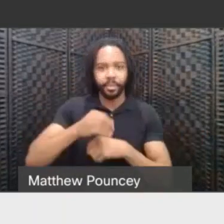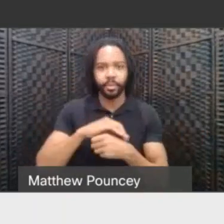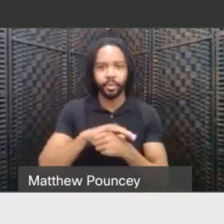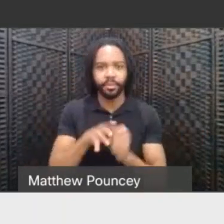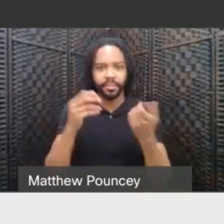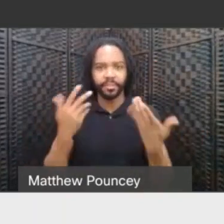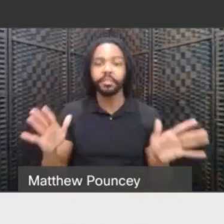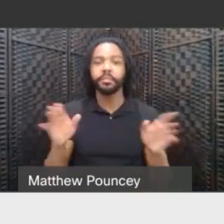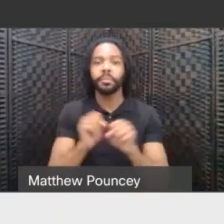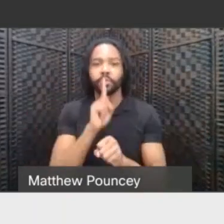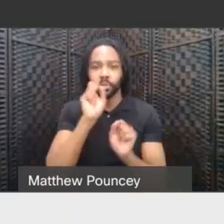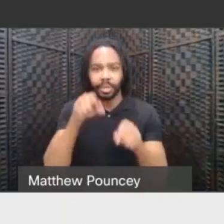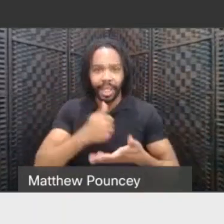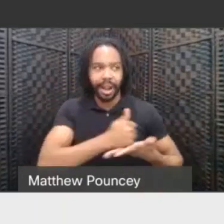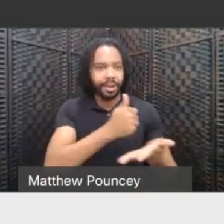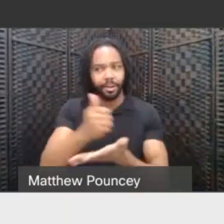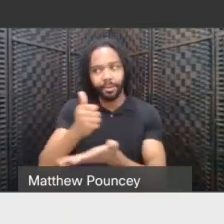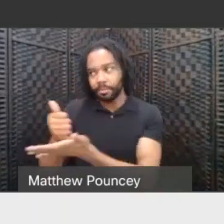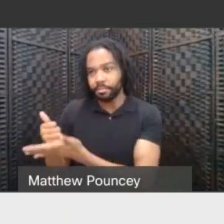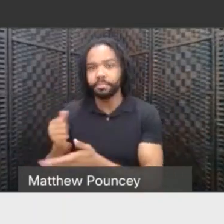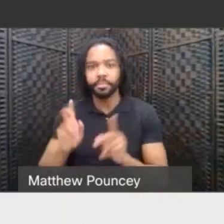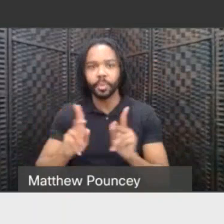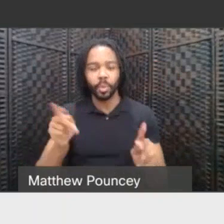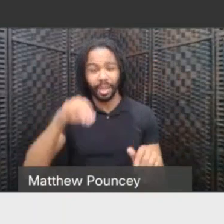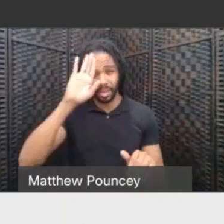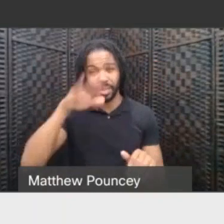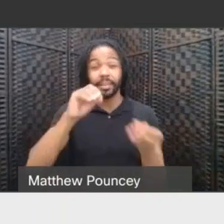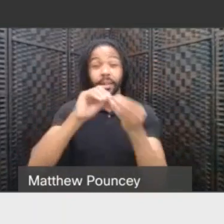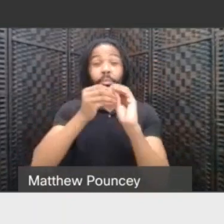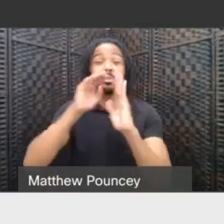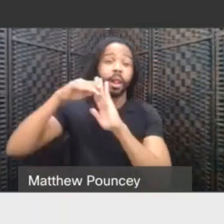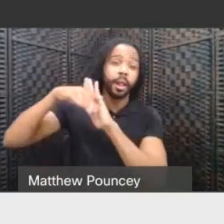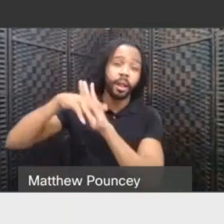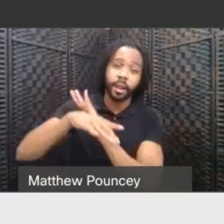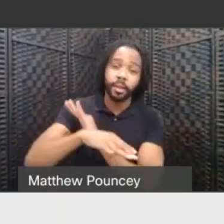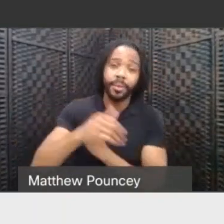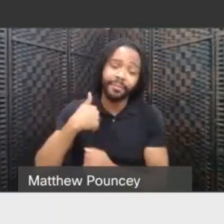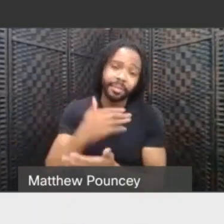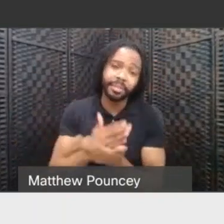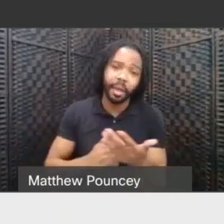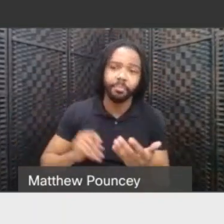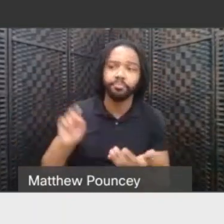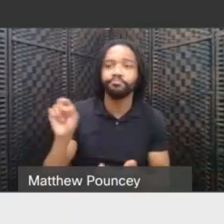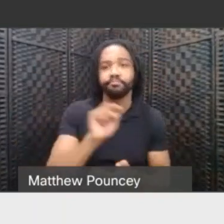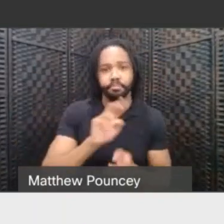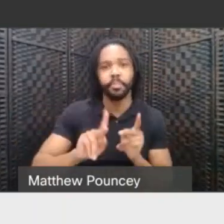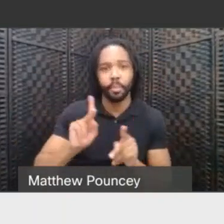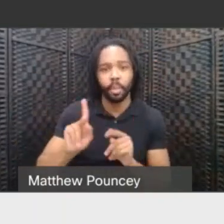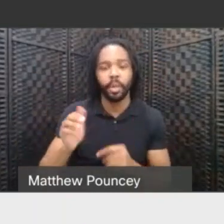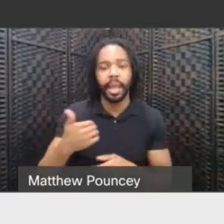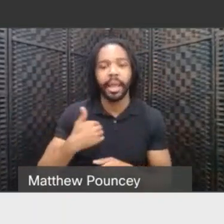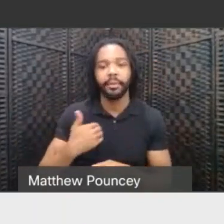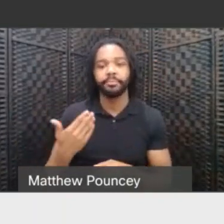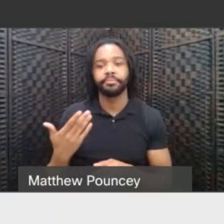be helping people. I know that, I mean, the numbers are way down. We have some folks who have